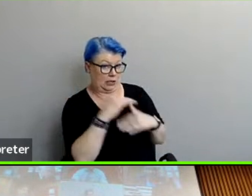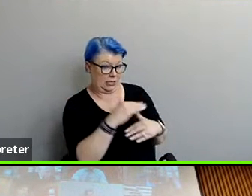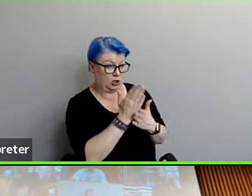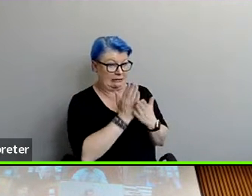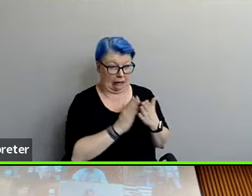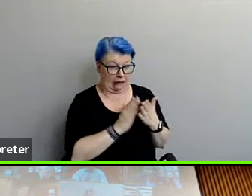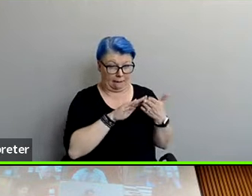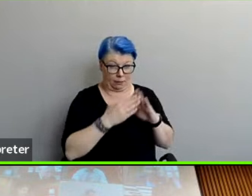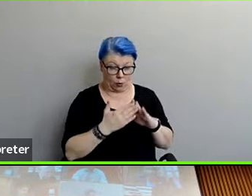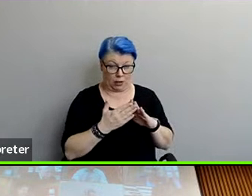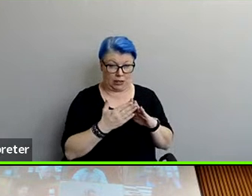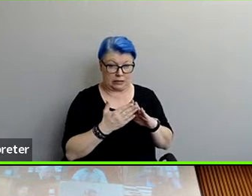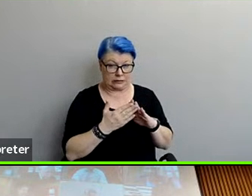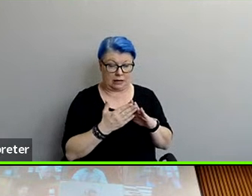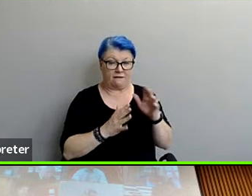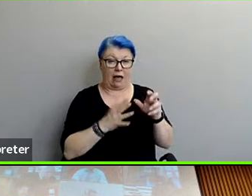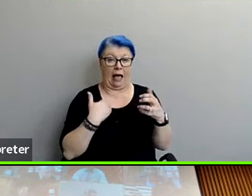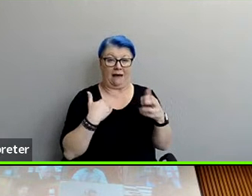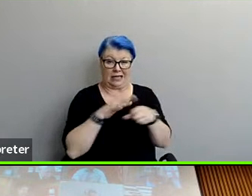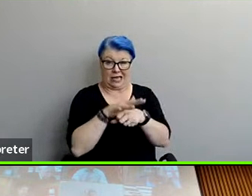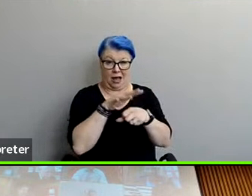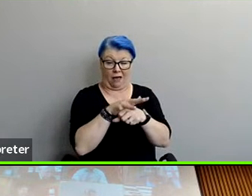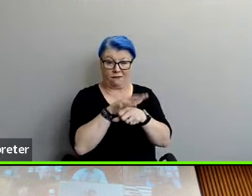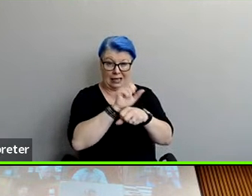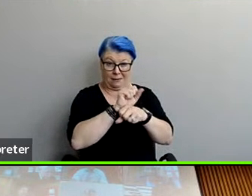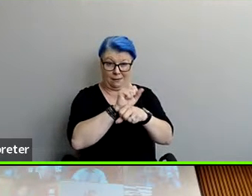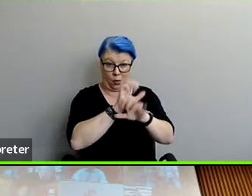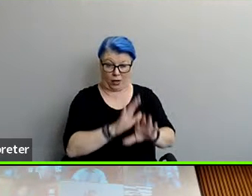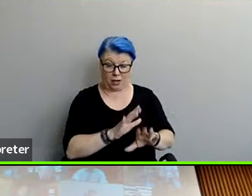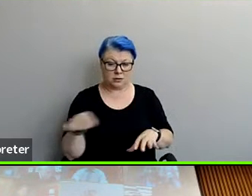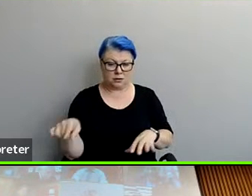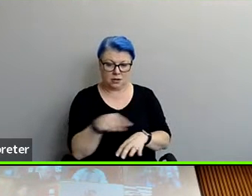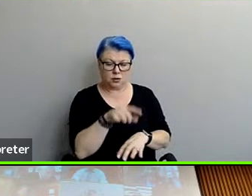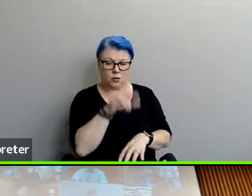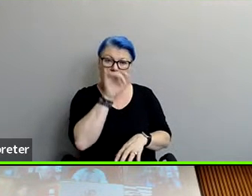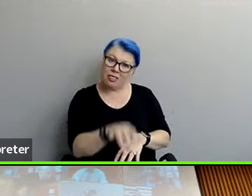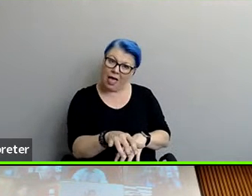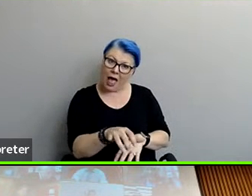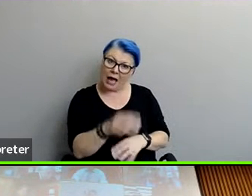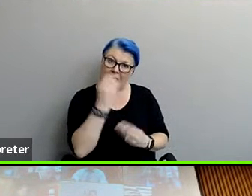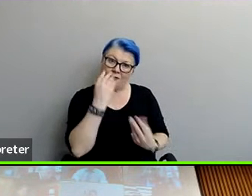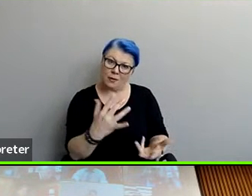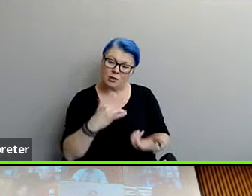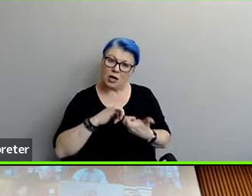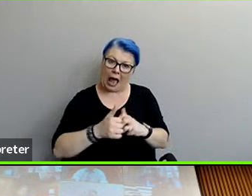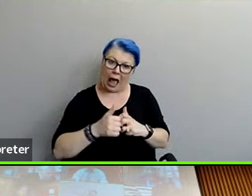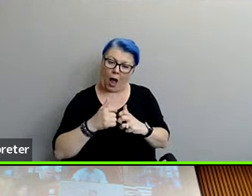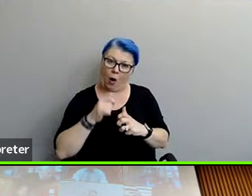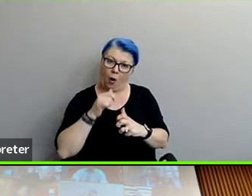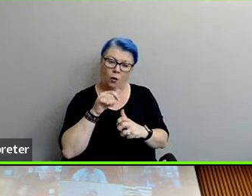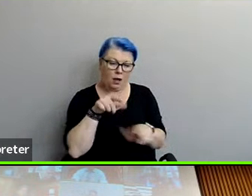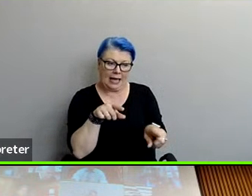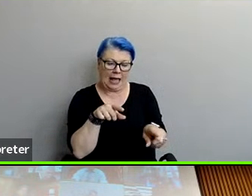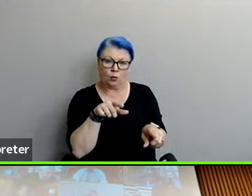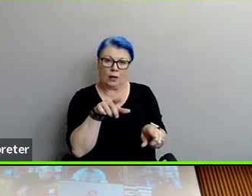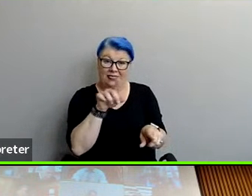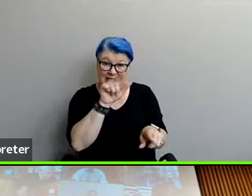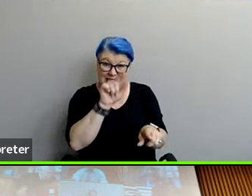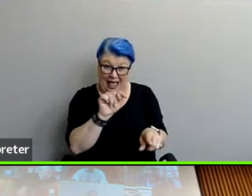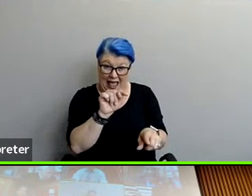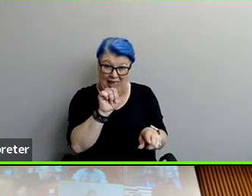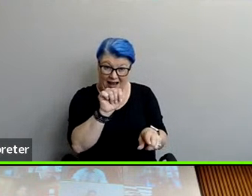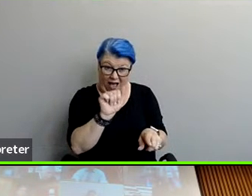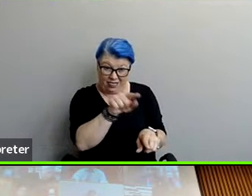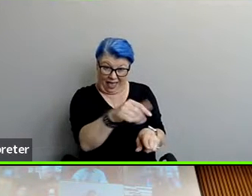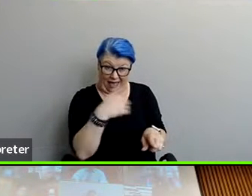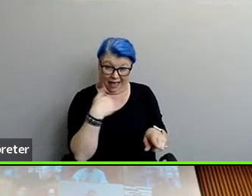employees, how are we gathering that data if we in fact have fewer people in those particular schools? Yeah,